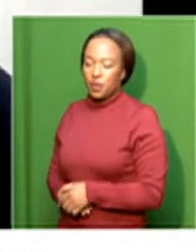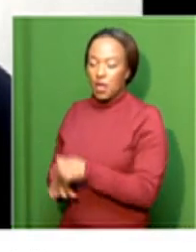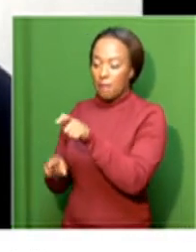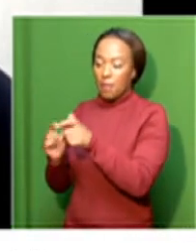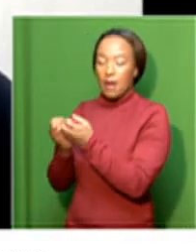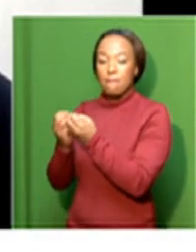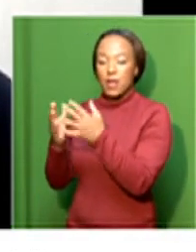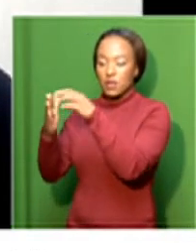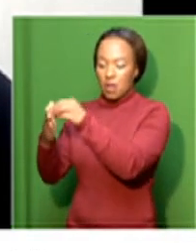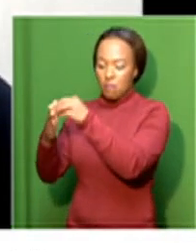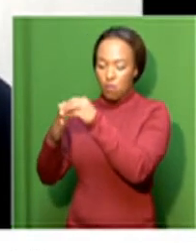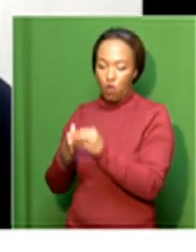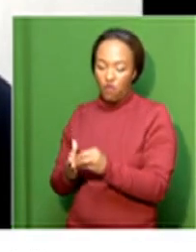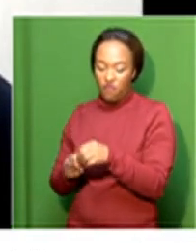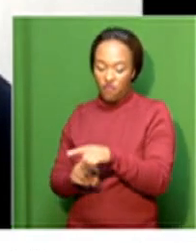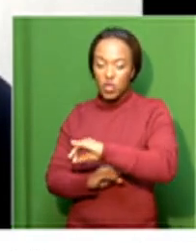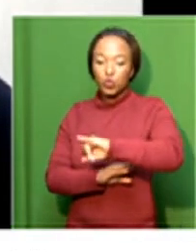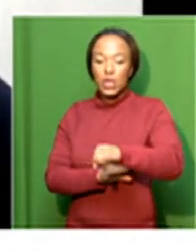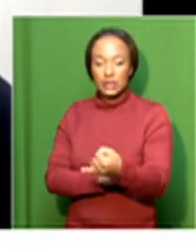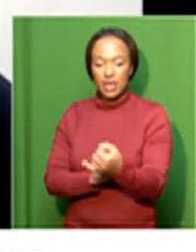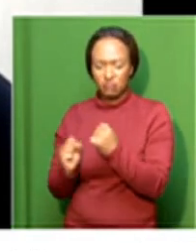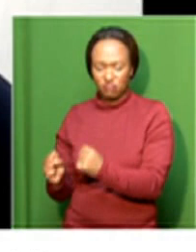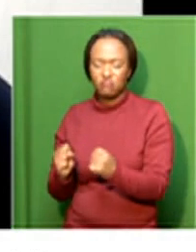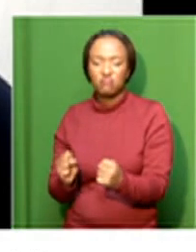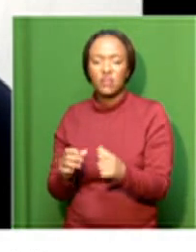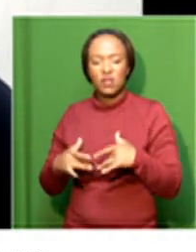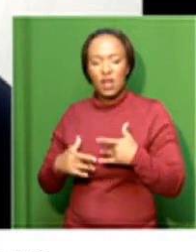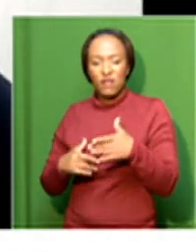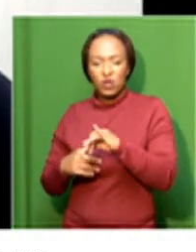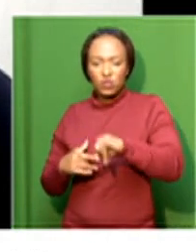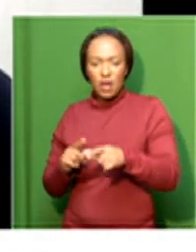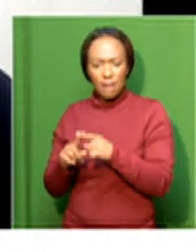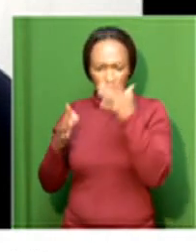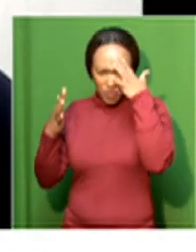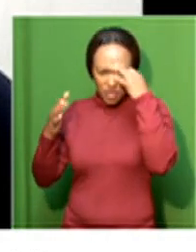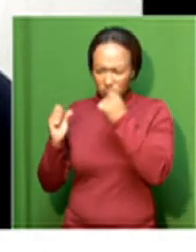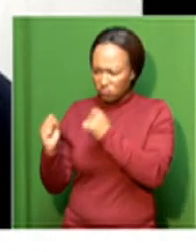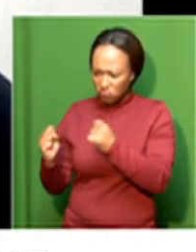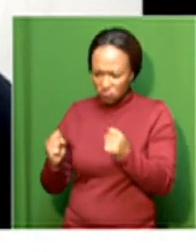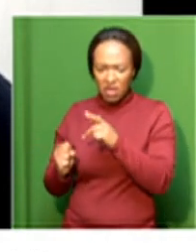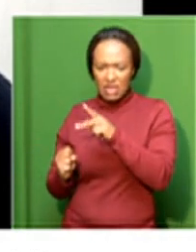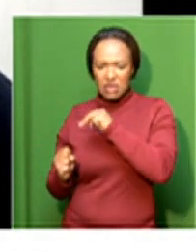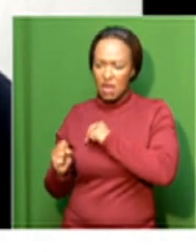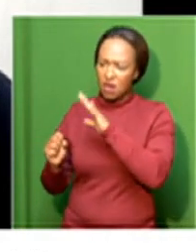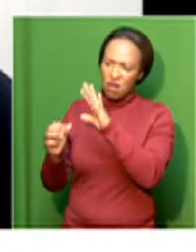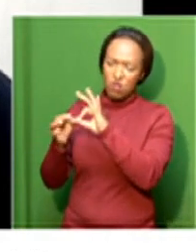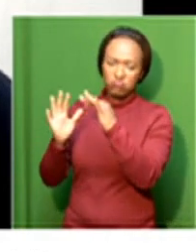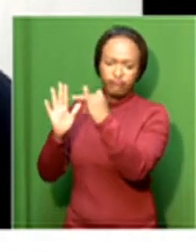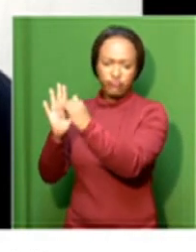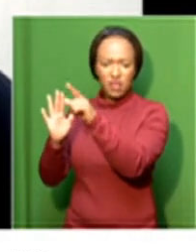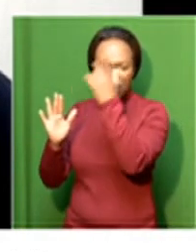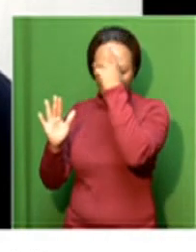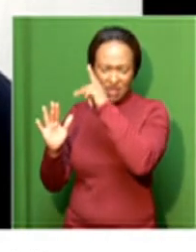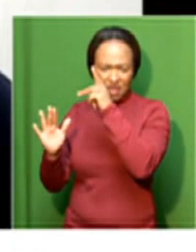to Johannesburg to somehow make it in the music industry, but then you've decided to remain firm to your KZN roots. Why is this?